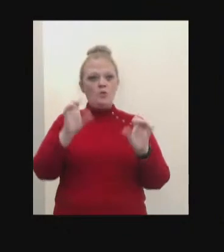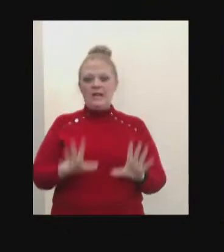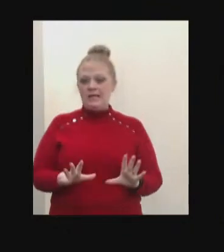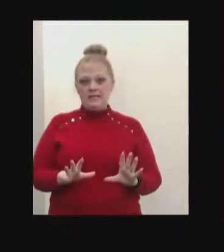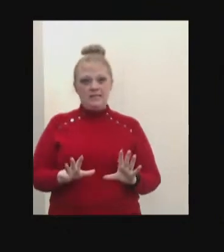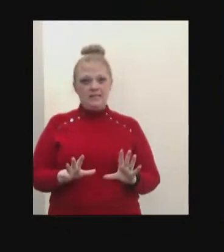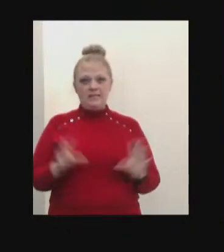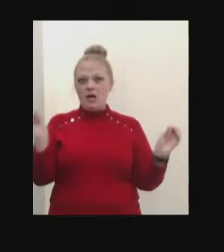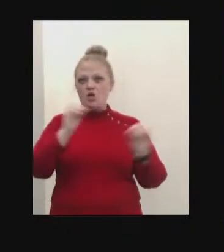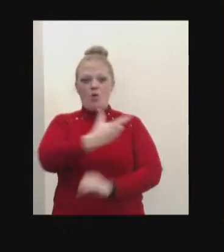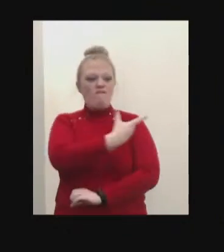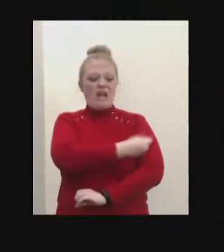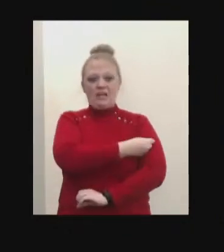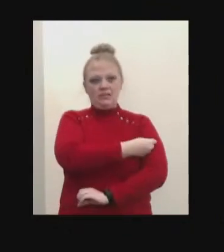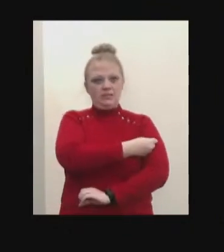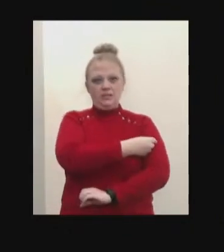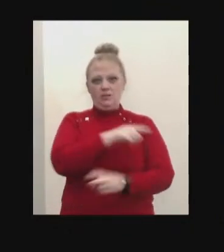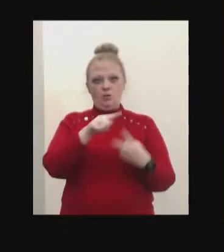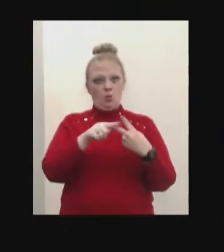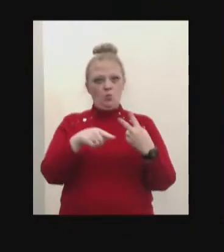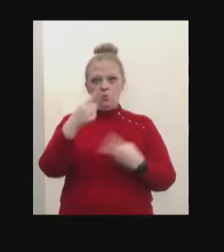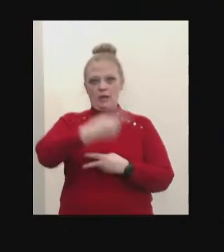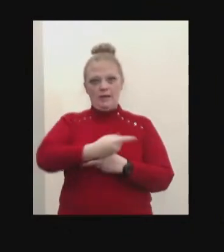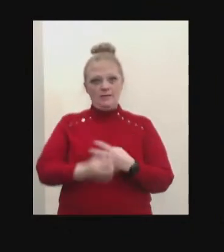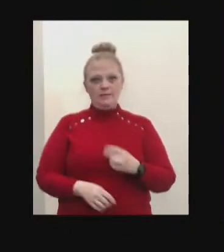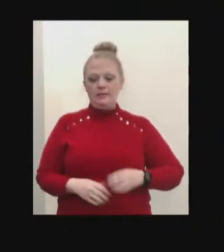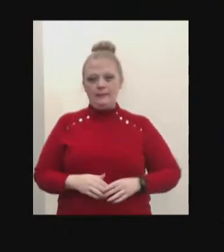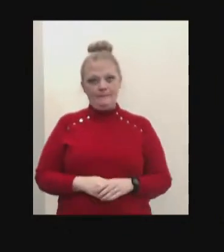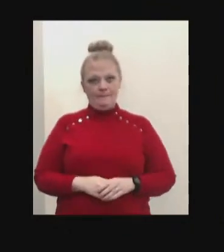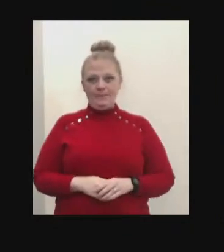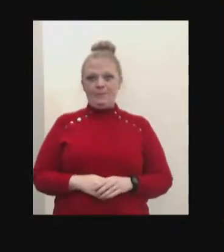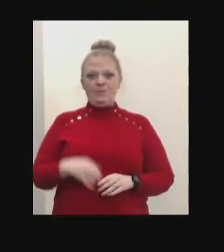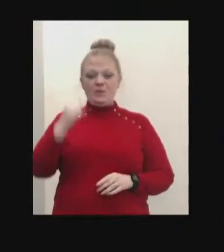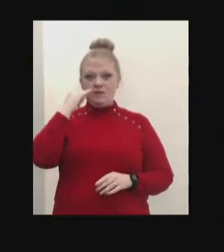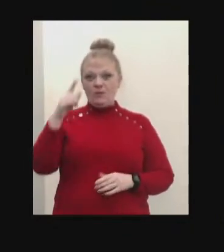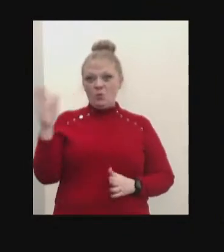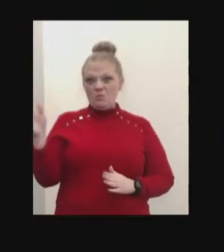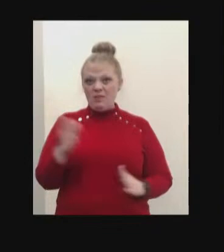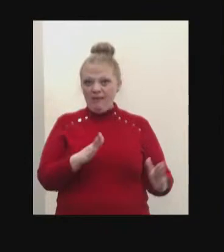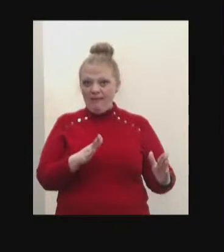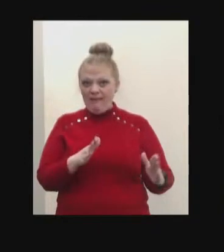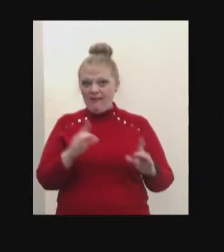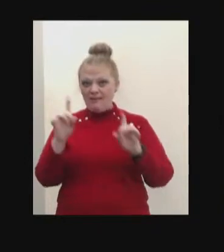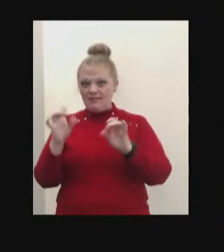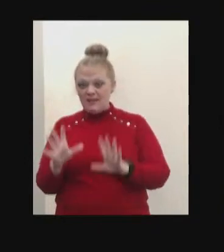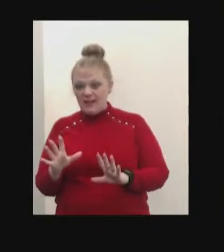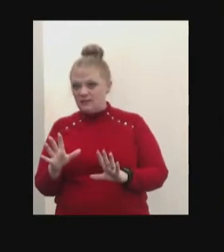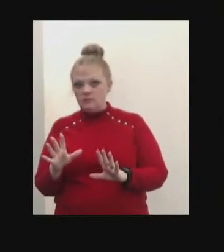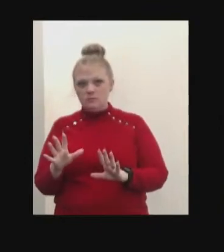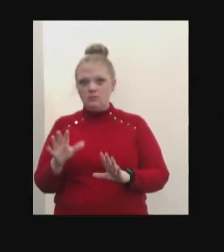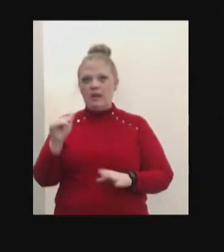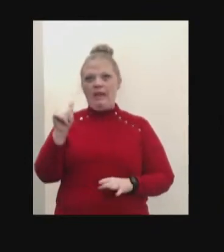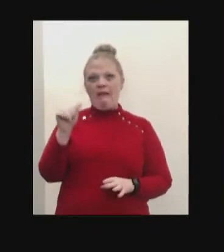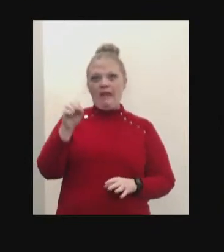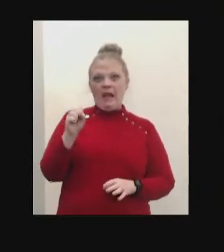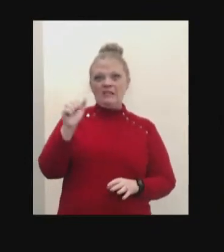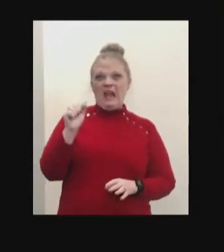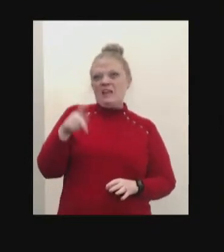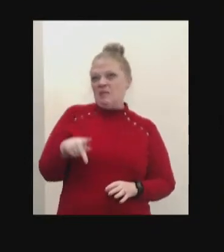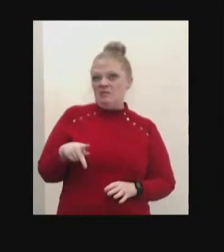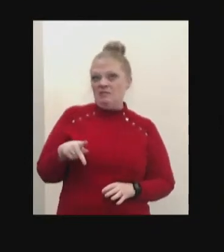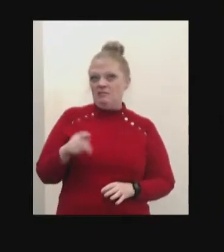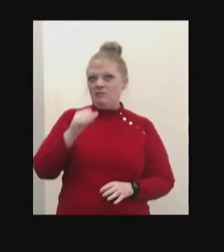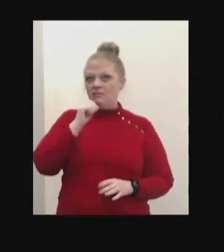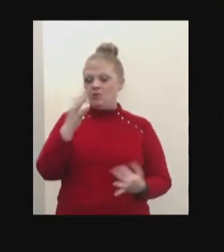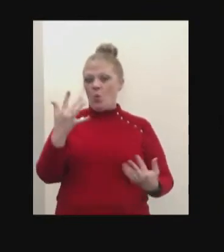vaccine clinics on those days. So if you were planning on getting a test, get it ASAP. Don't wait until